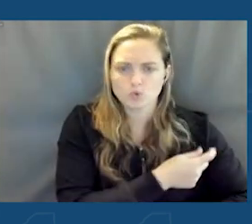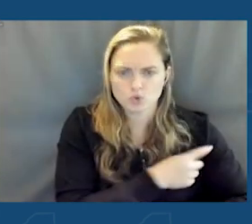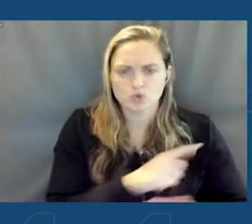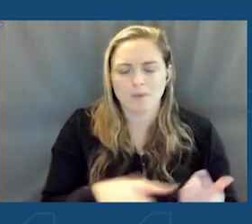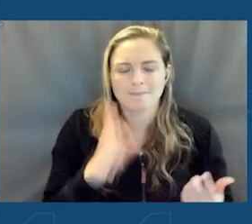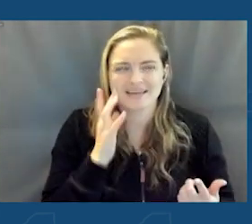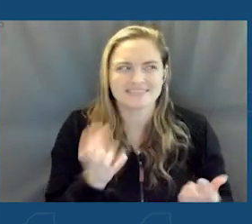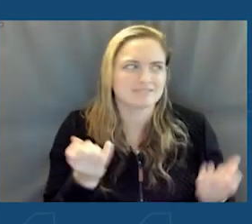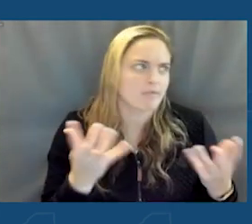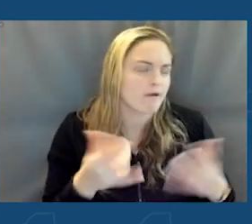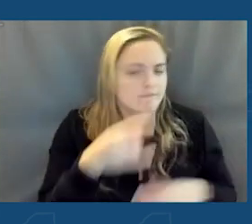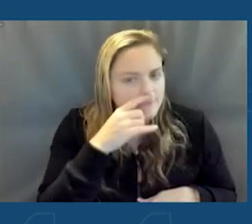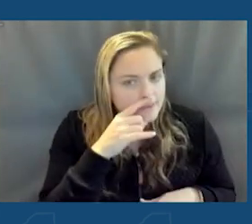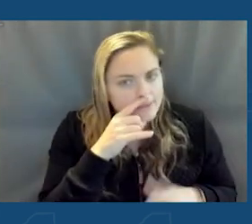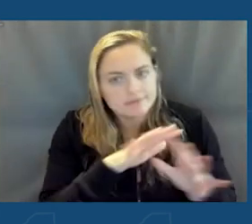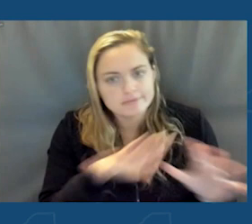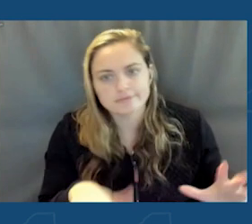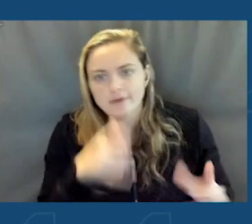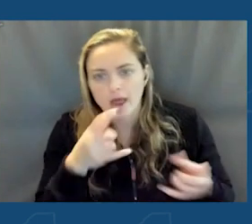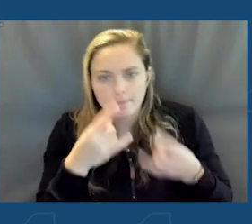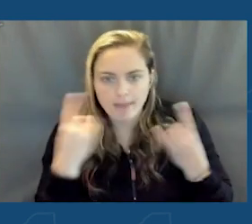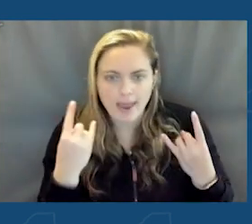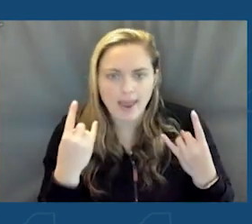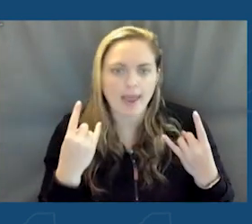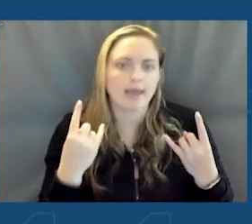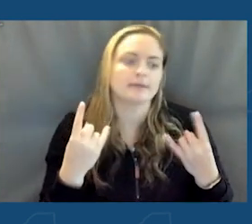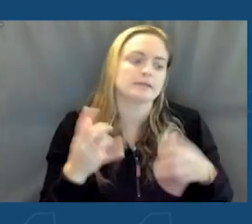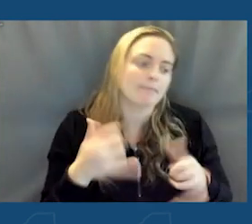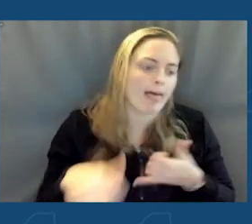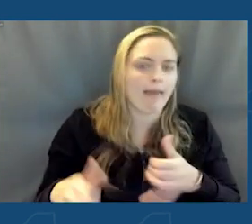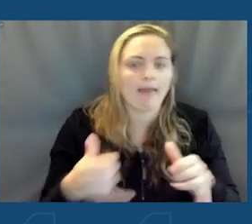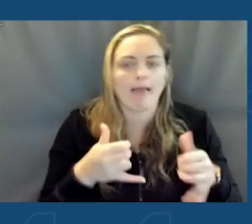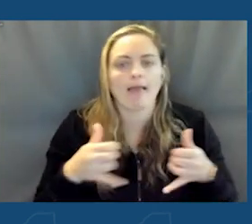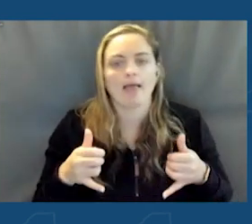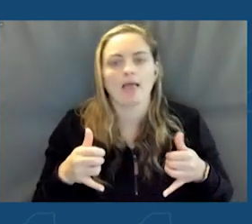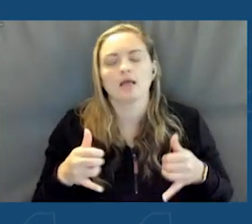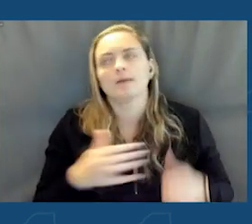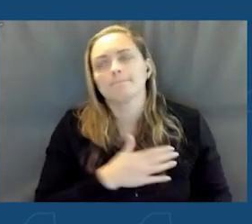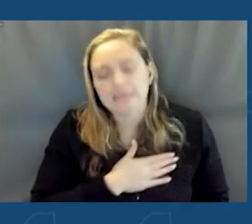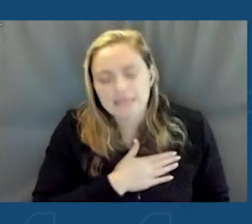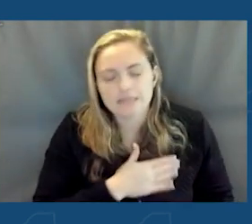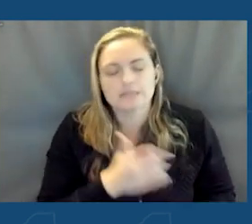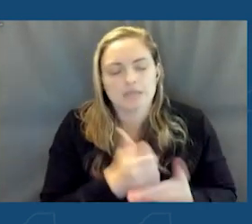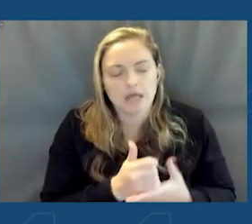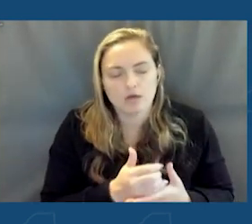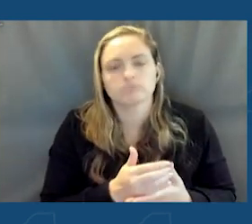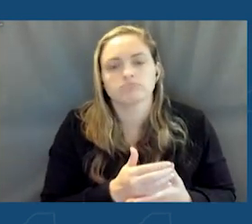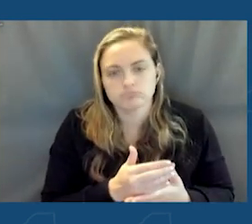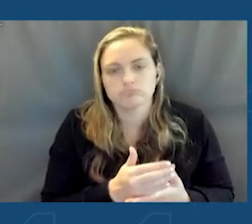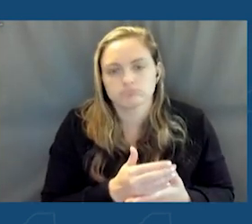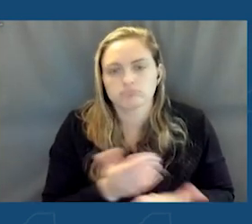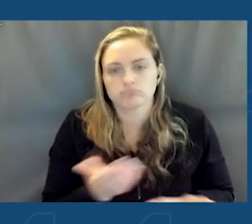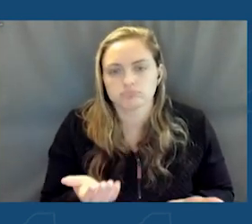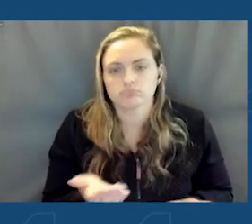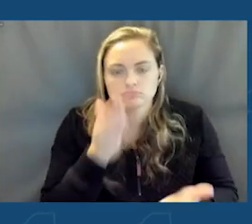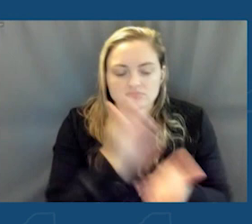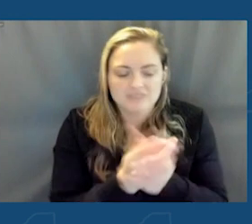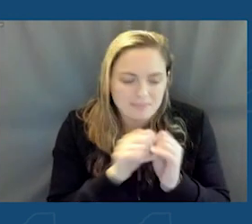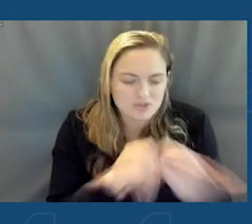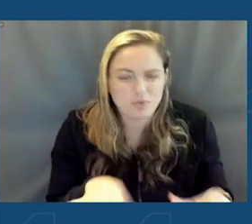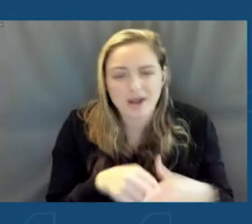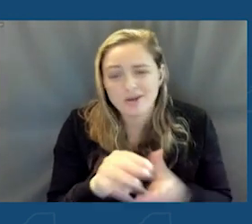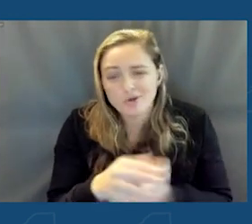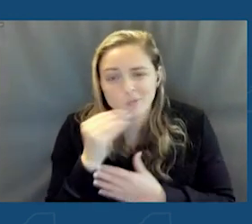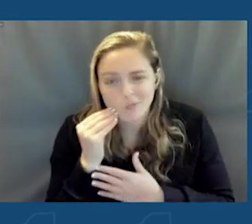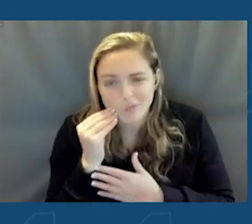kids. Kids aren't wearing masks as much. They're playing together. Please help to stop this spread in your own home. And I would say